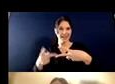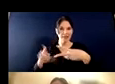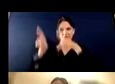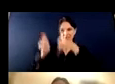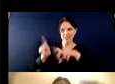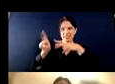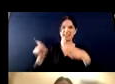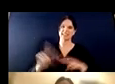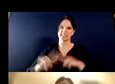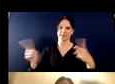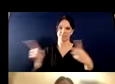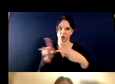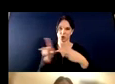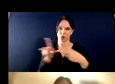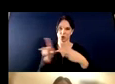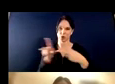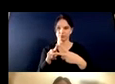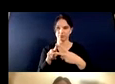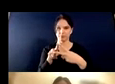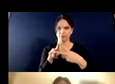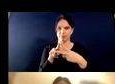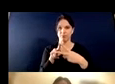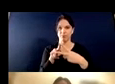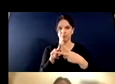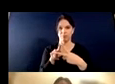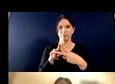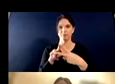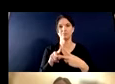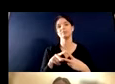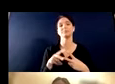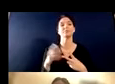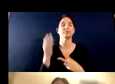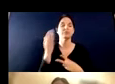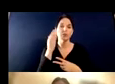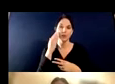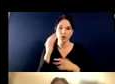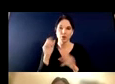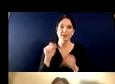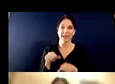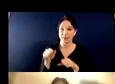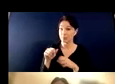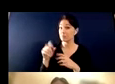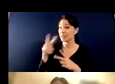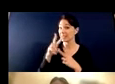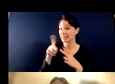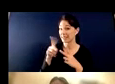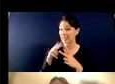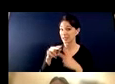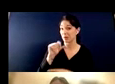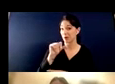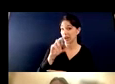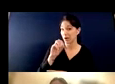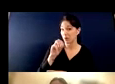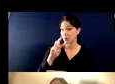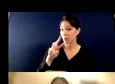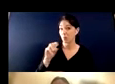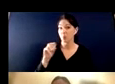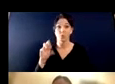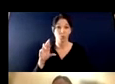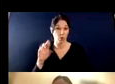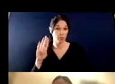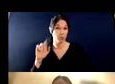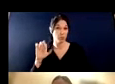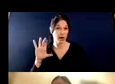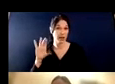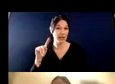All right, so now that we know that bone conduction symbols can be either brackets or arrows, let's take a look at what's going on here.